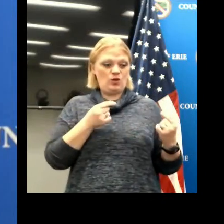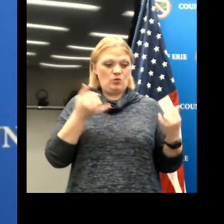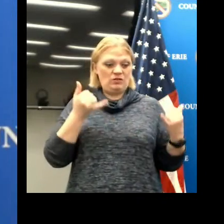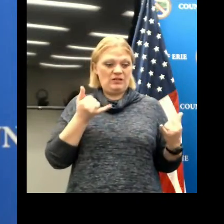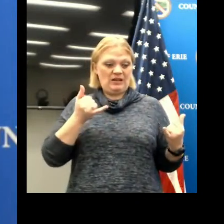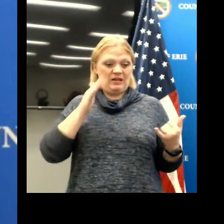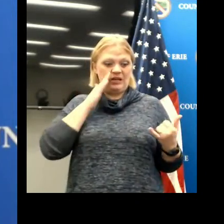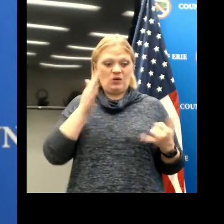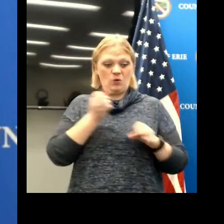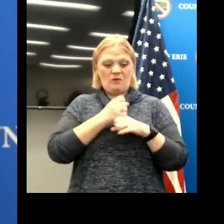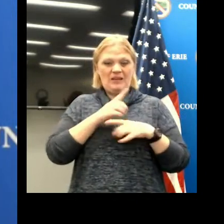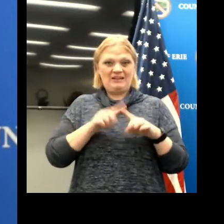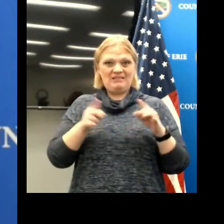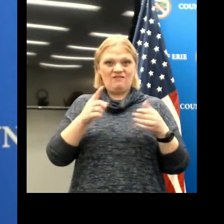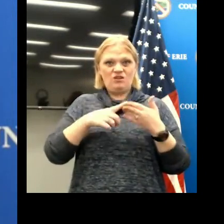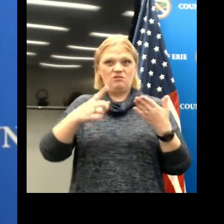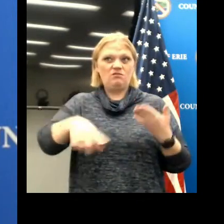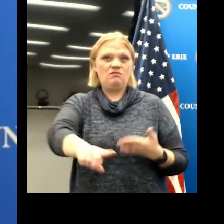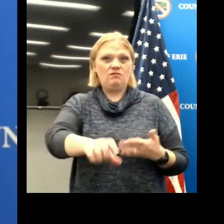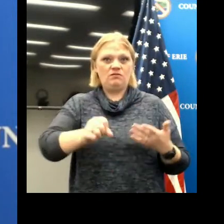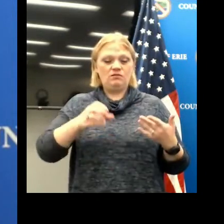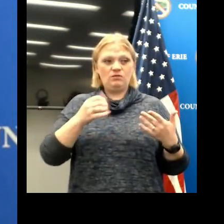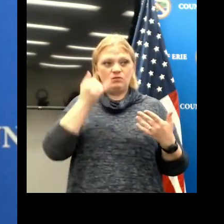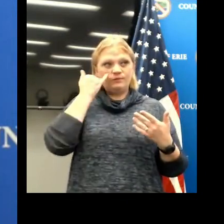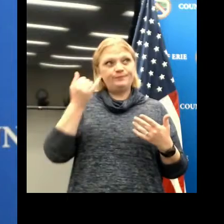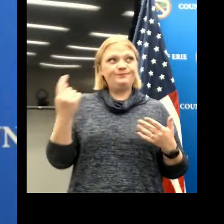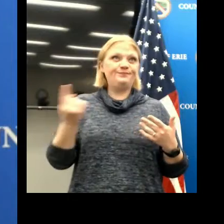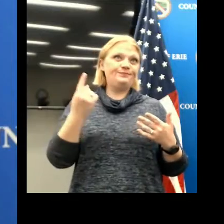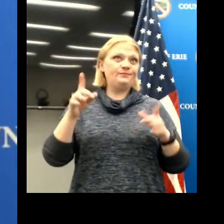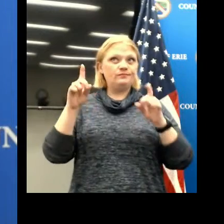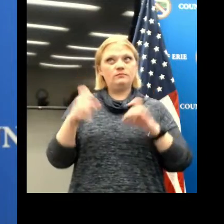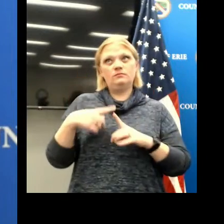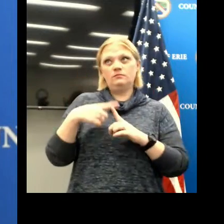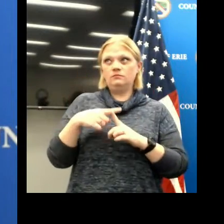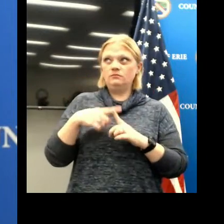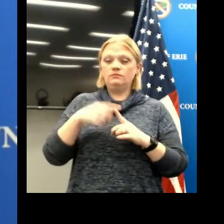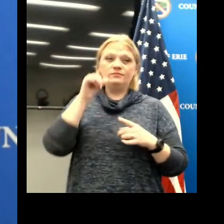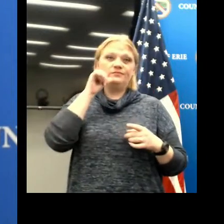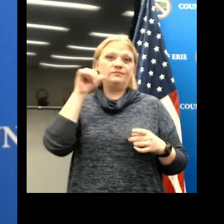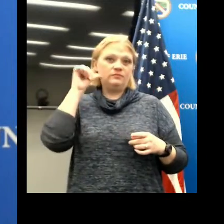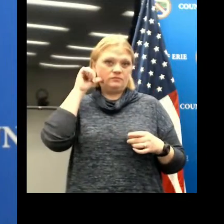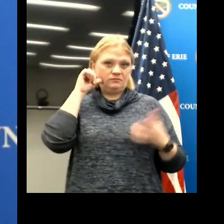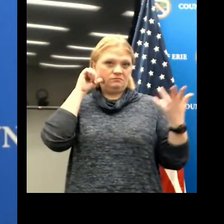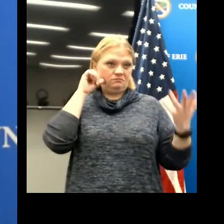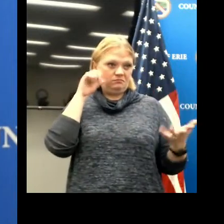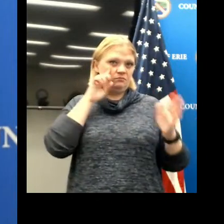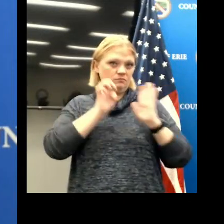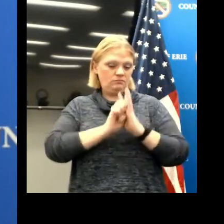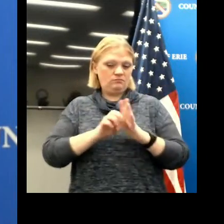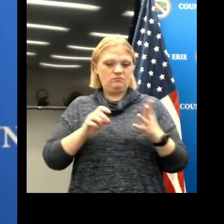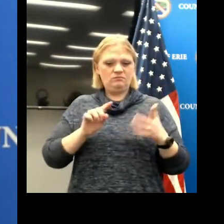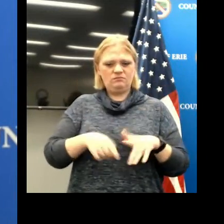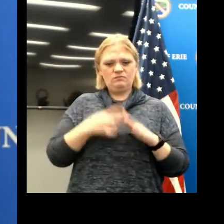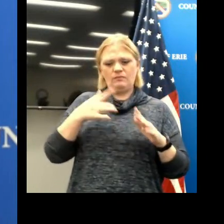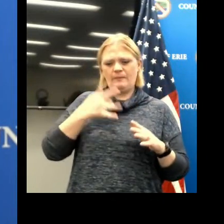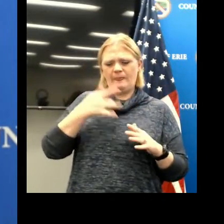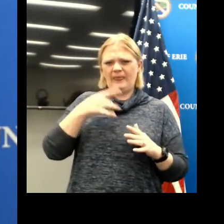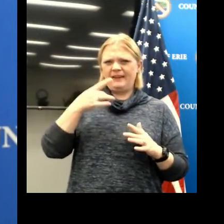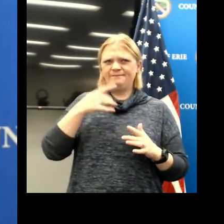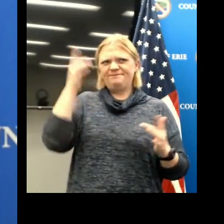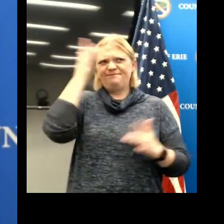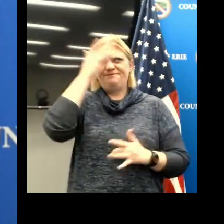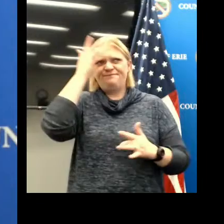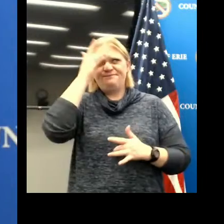make a difference a week from now. So if somebody tested positive yesterday, they started feeling ill on